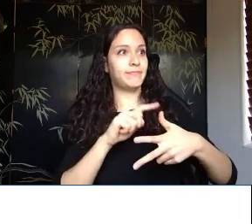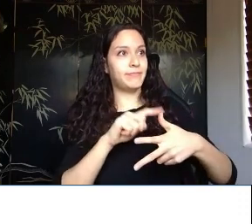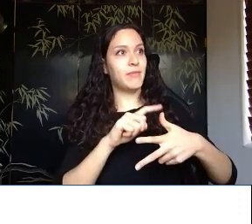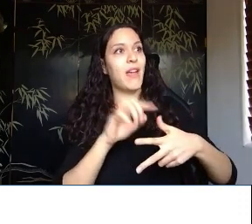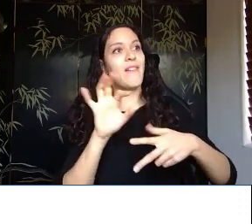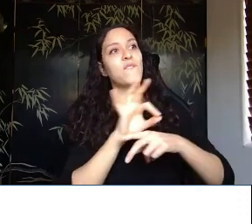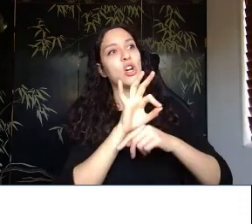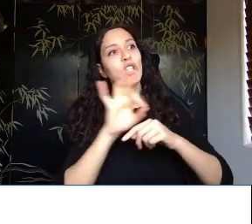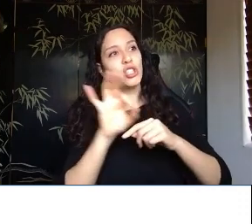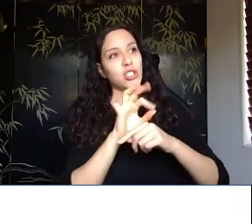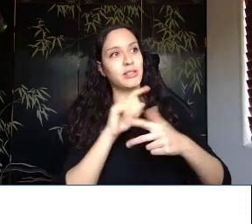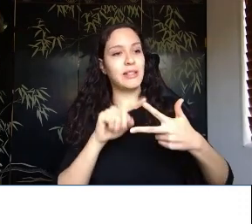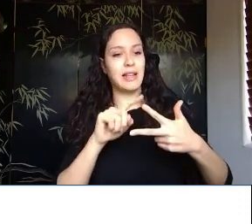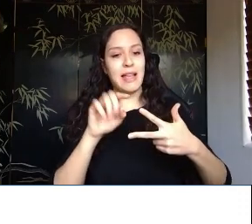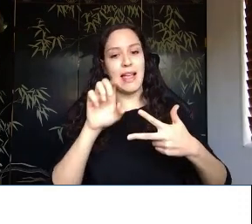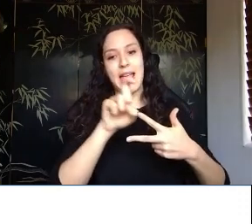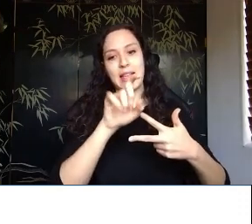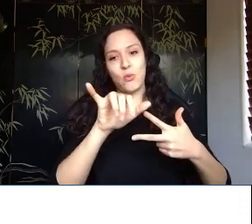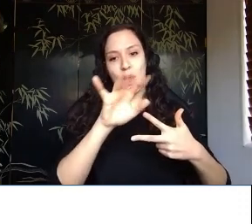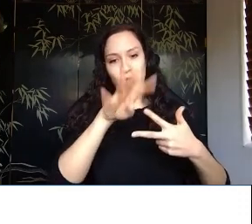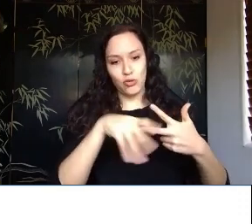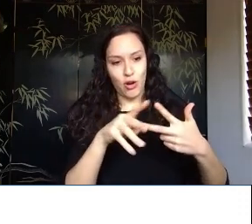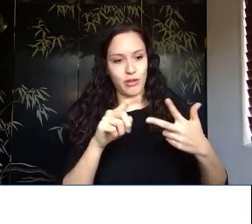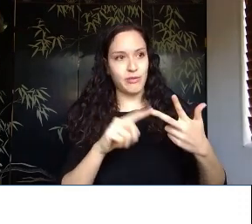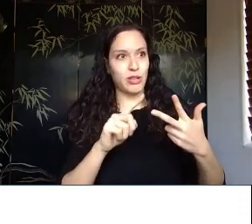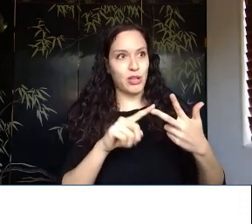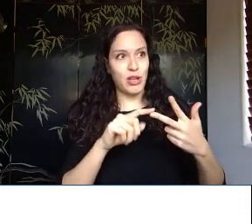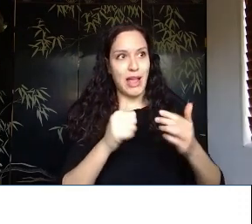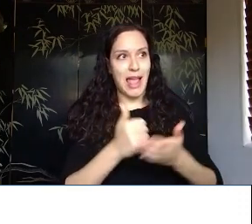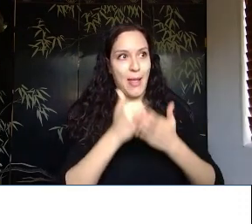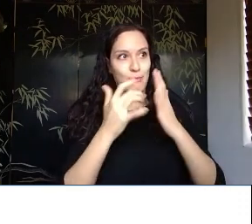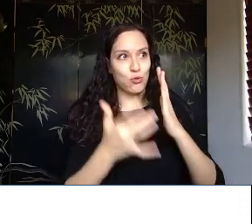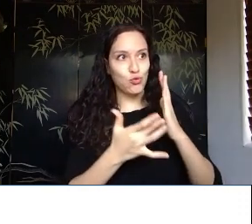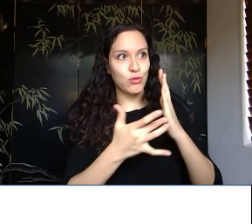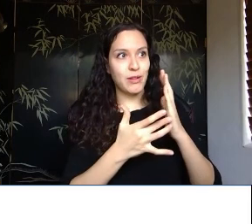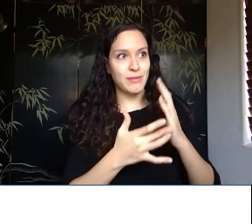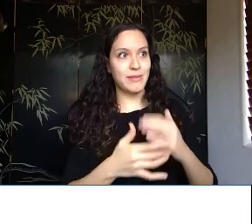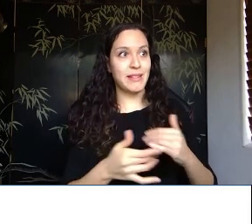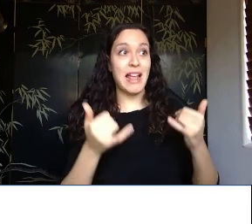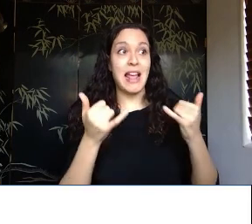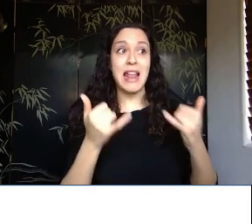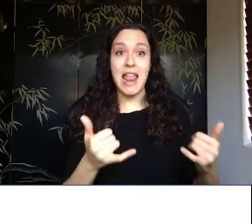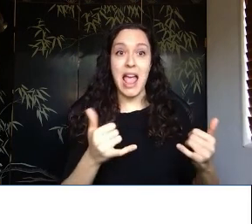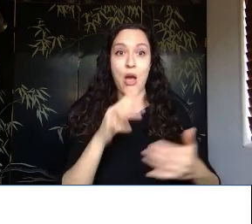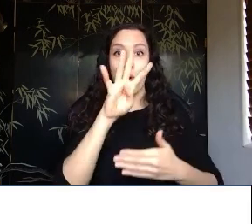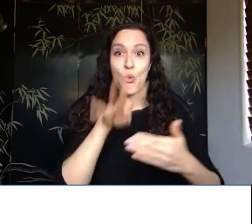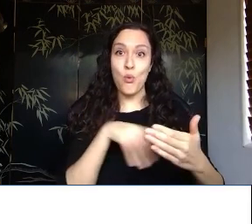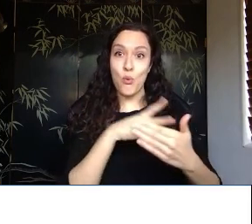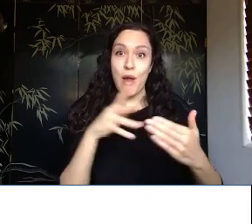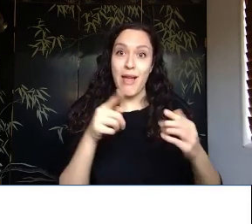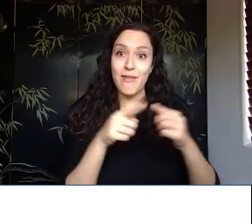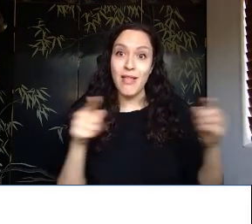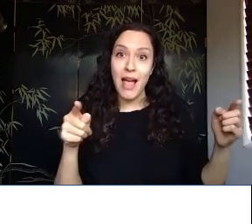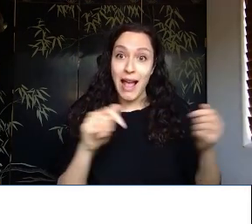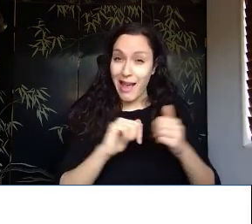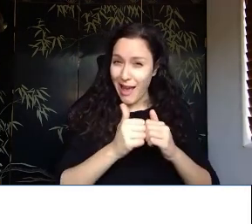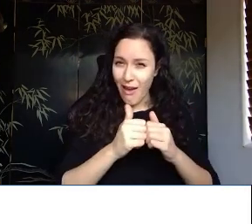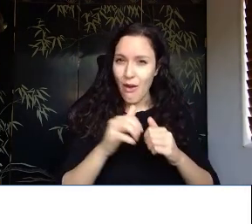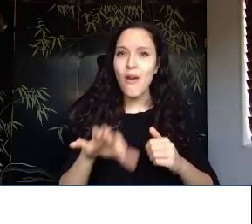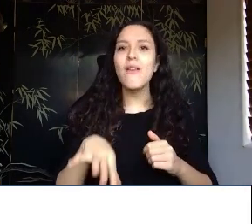chart. We use the trick. And now we're going to graph lines by finding intercepts.